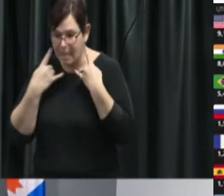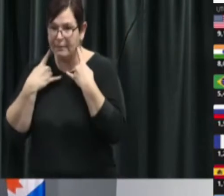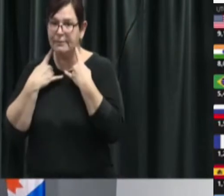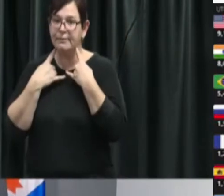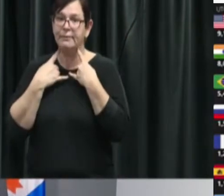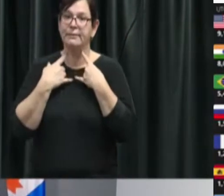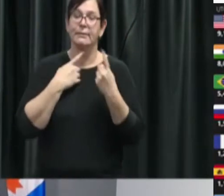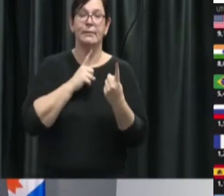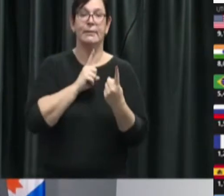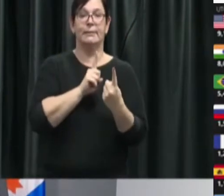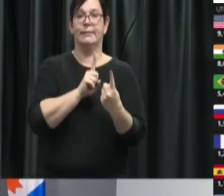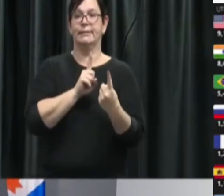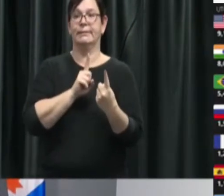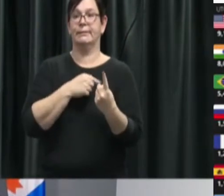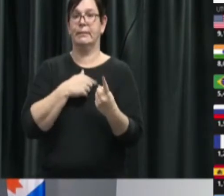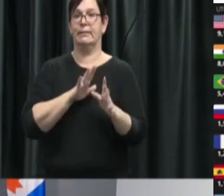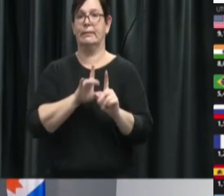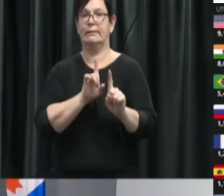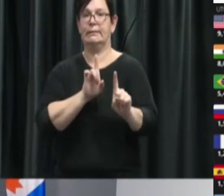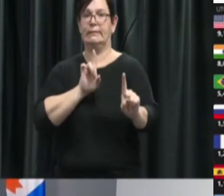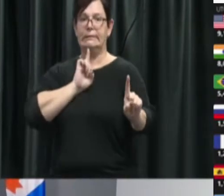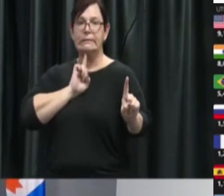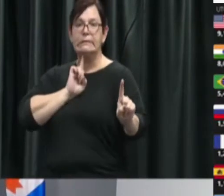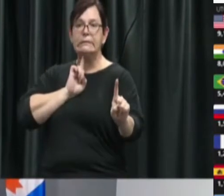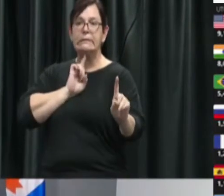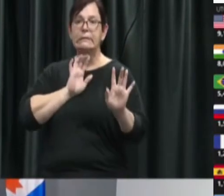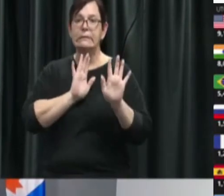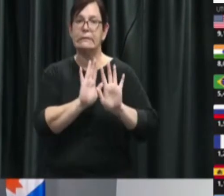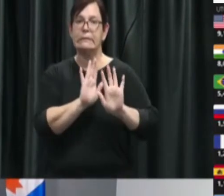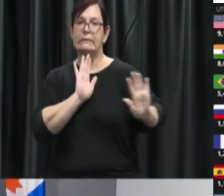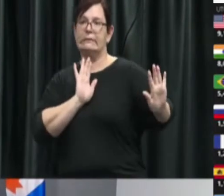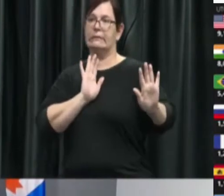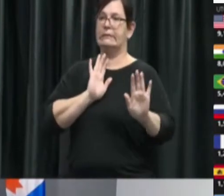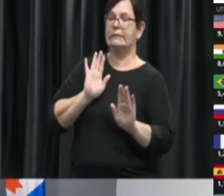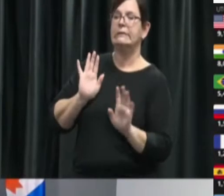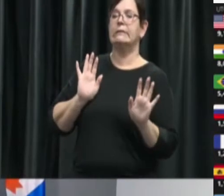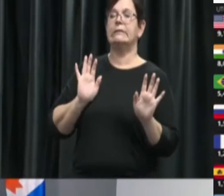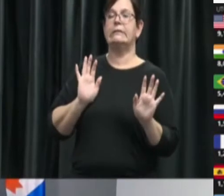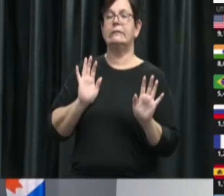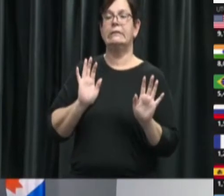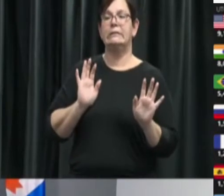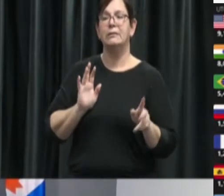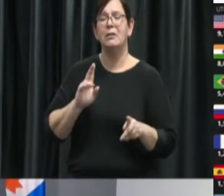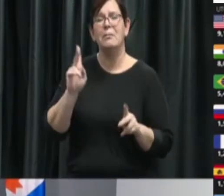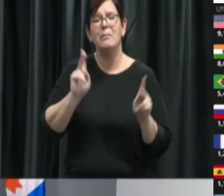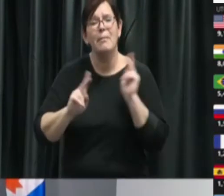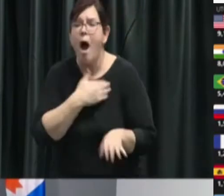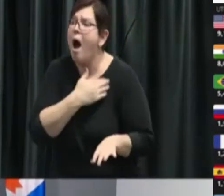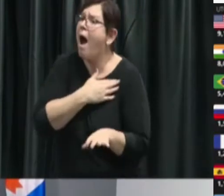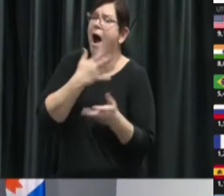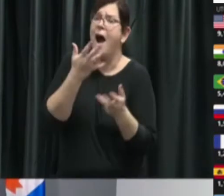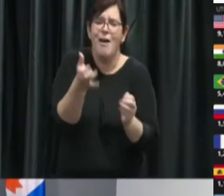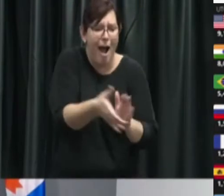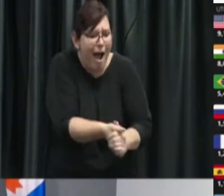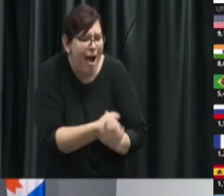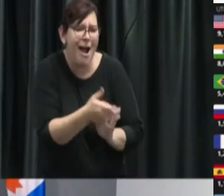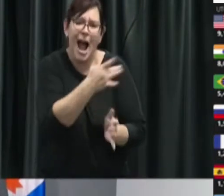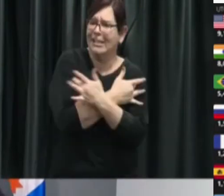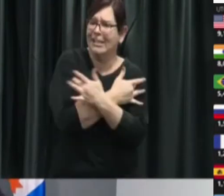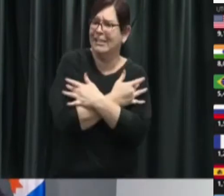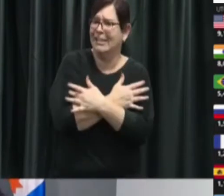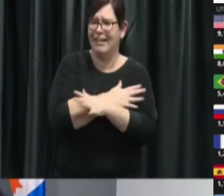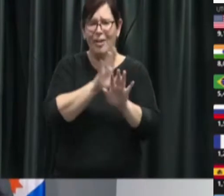I've had to go to great efforts to make sure people didn't get too close, certainly not without a mask, or people want to touch you, and it's just part of what normally would be going on.